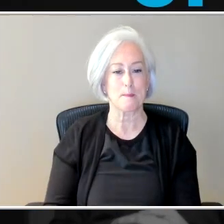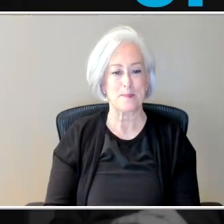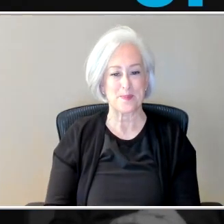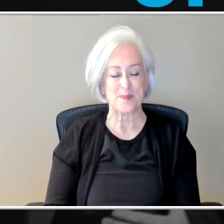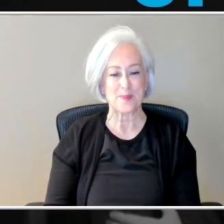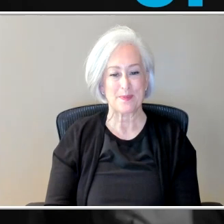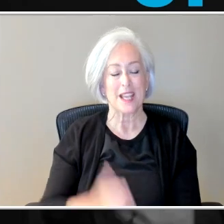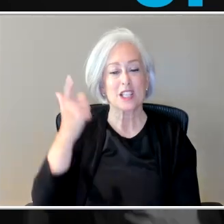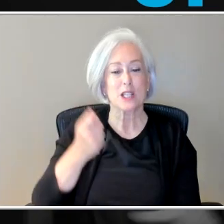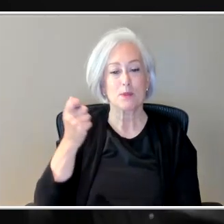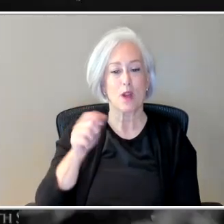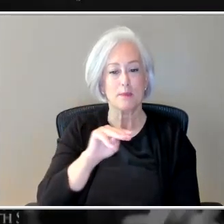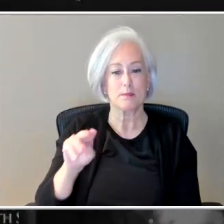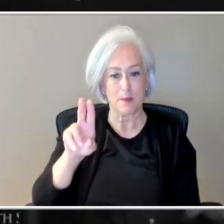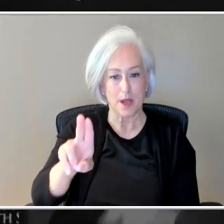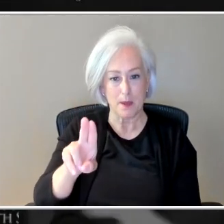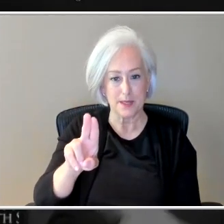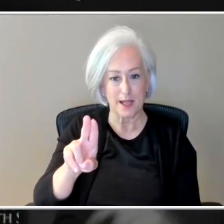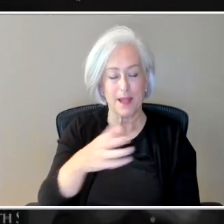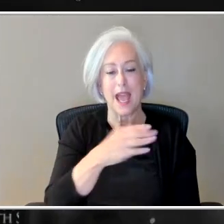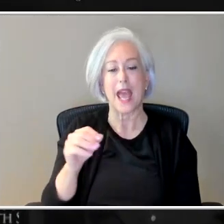Subscribe to our Morning Medical Update and Open